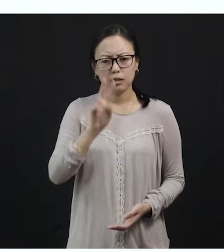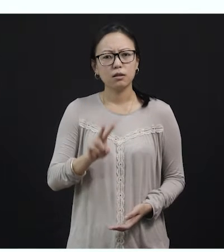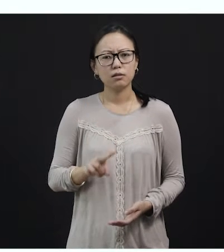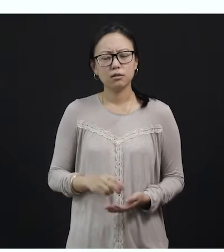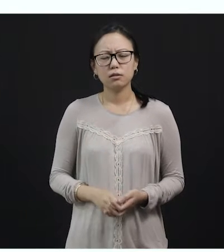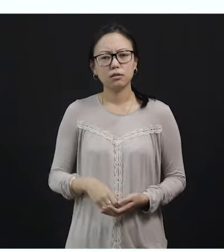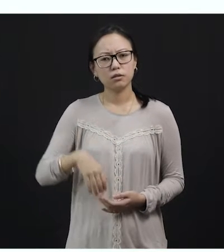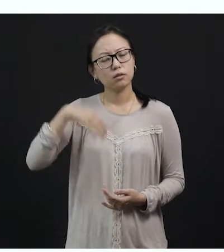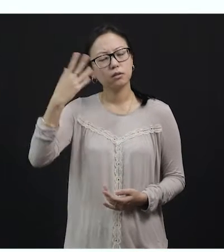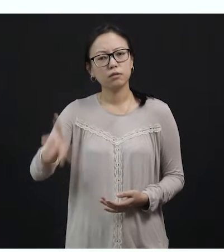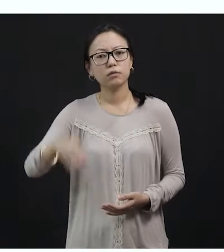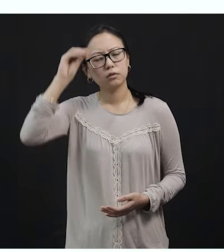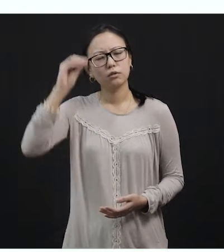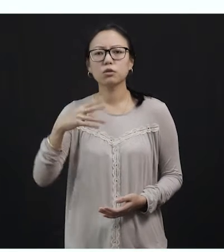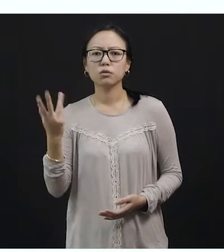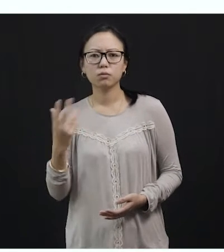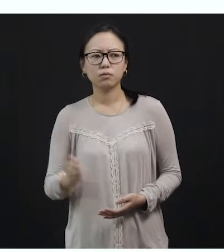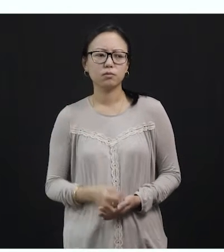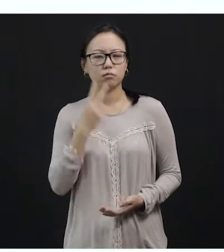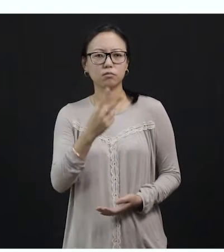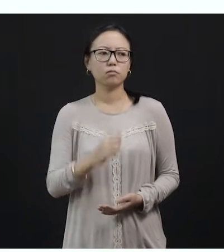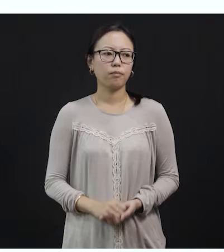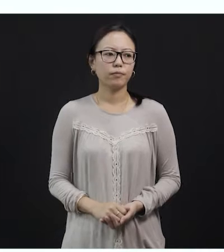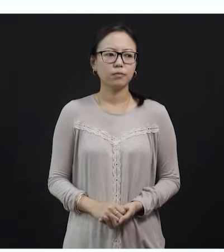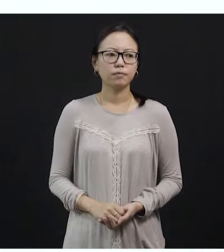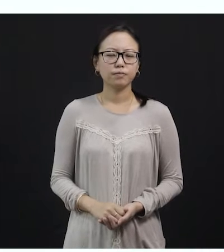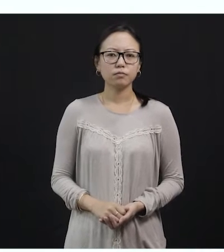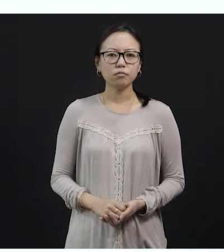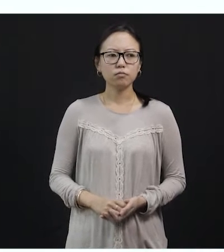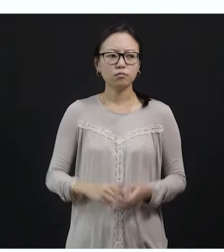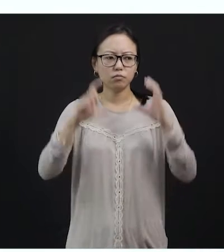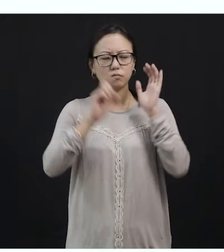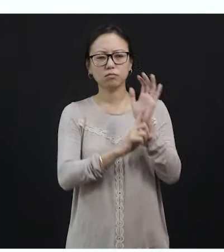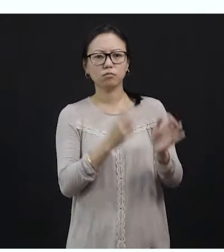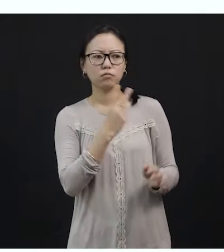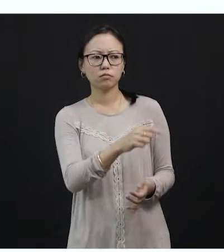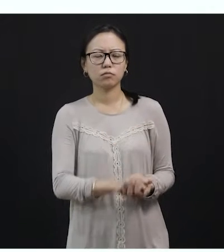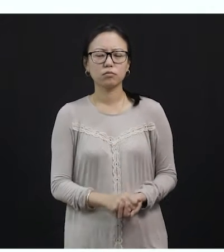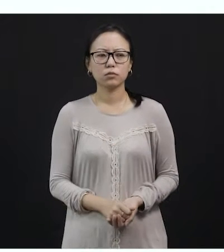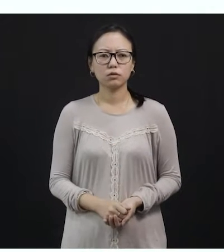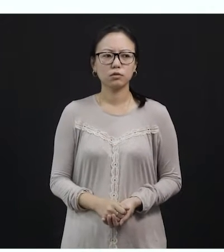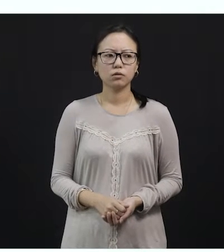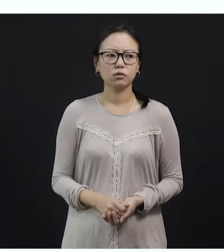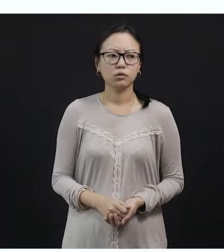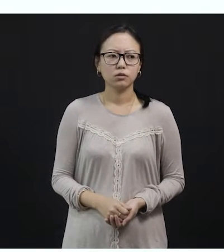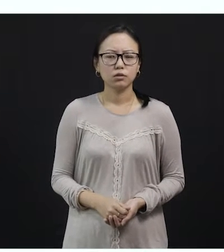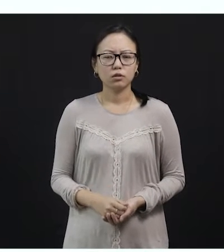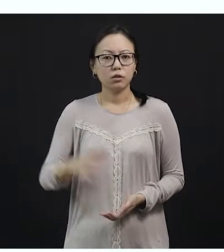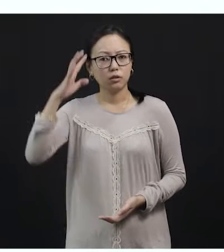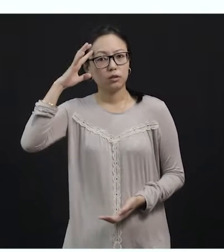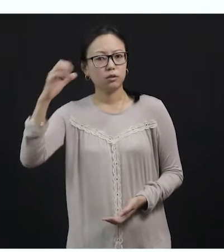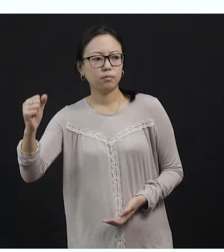we will recognize numbers up to 99, all right? Also, we will recall the